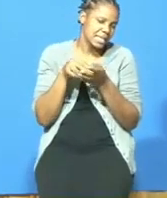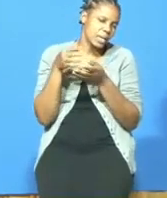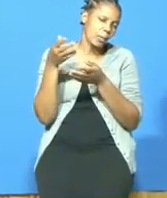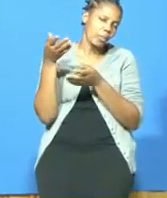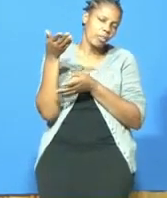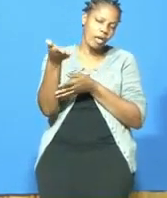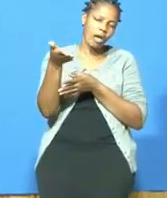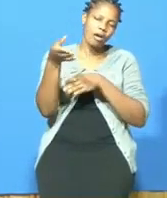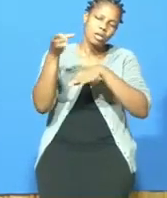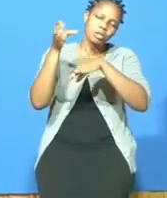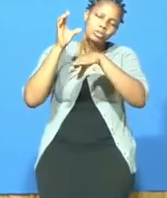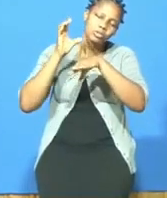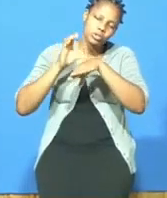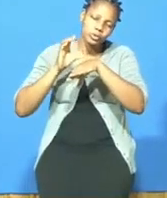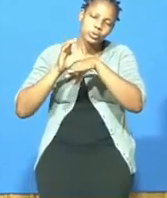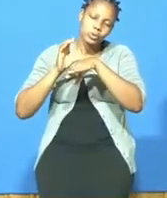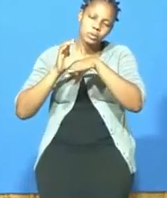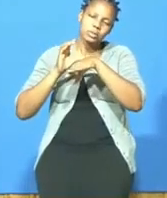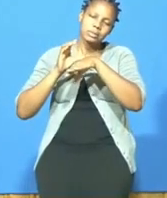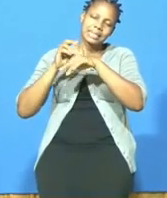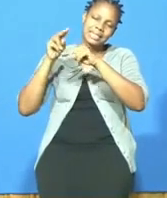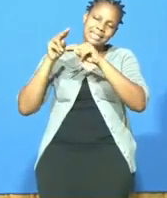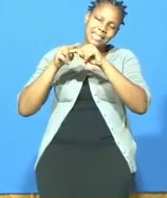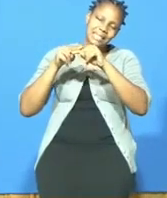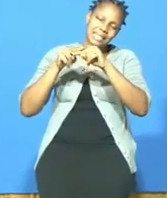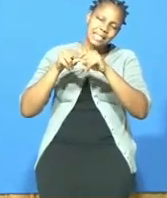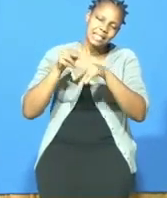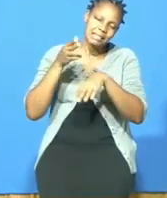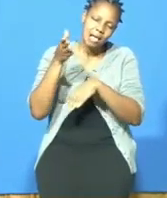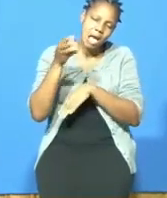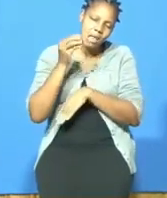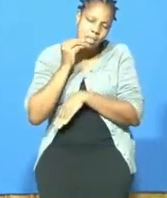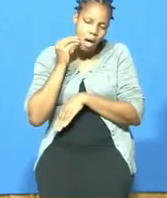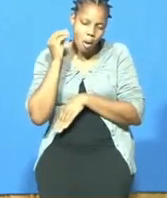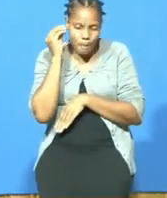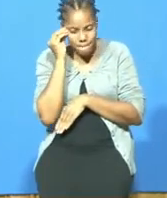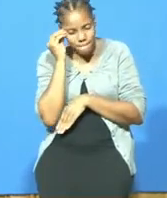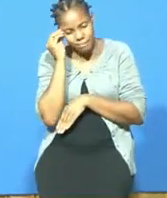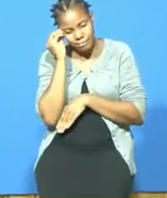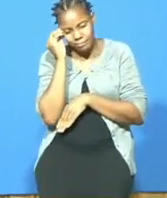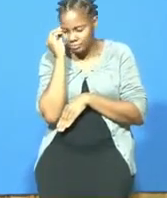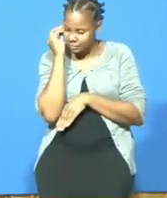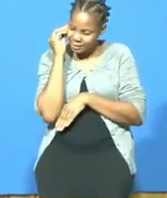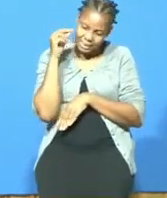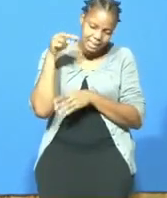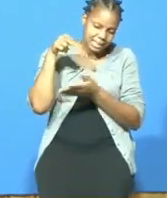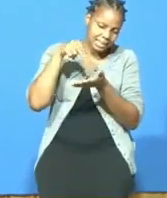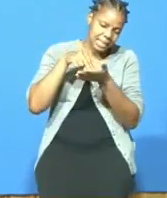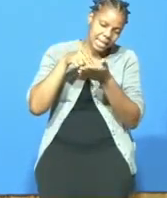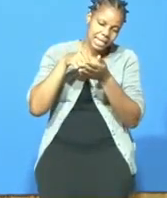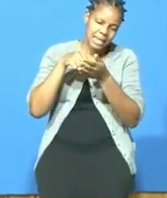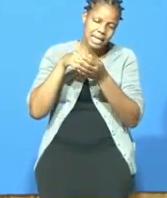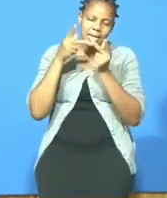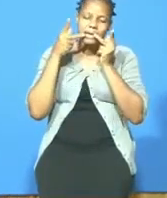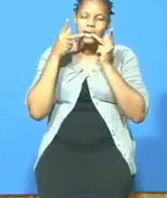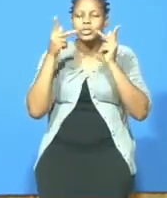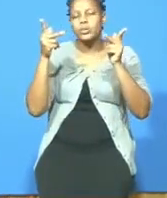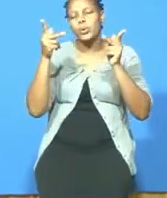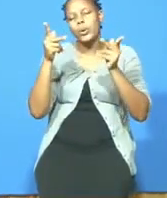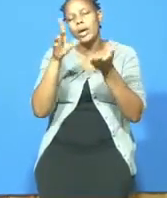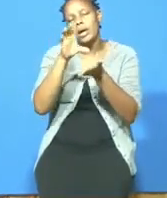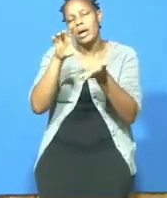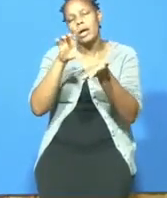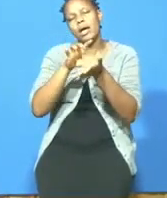church. They're sitting at their homes. They're standing in a square. They